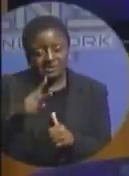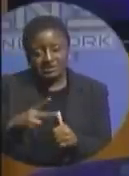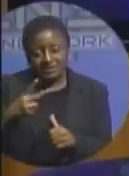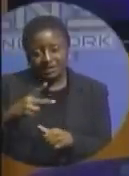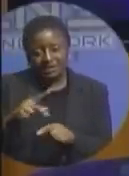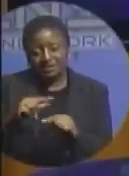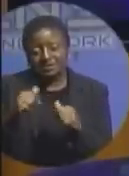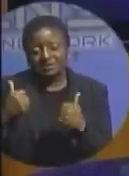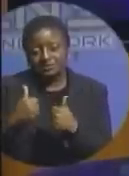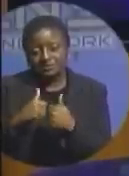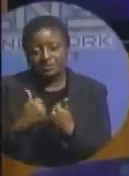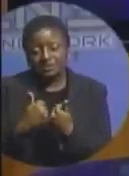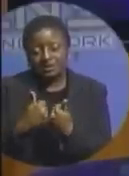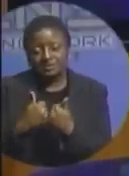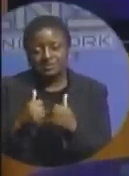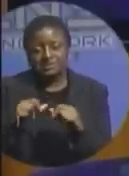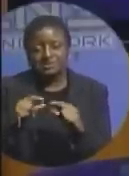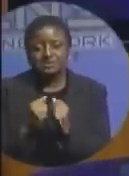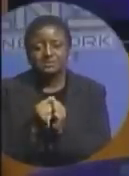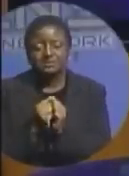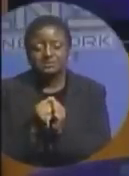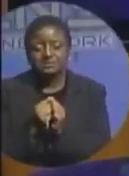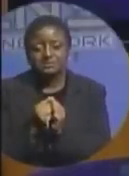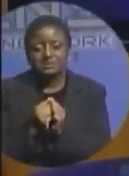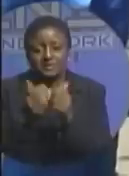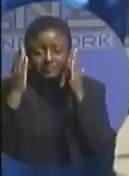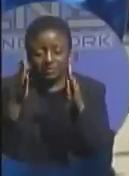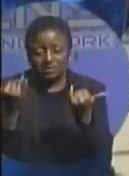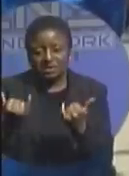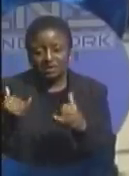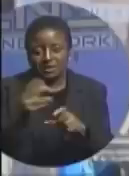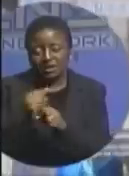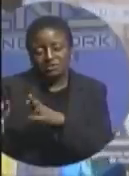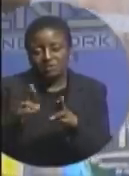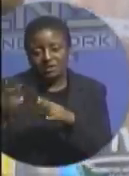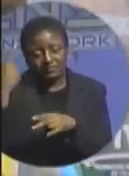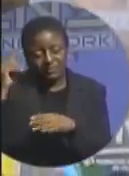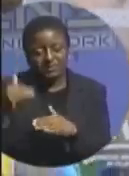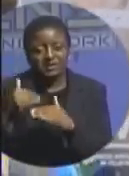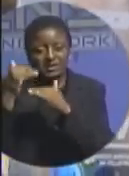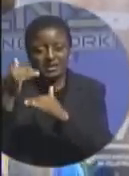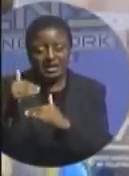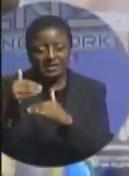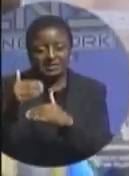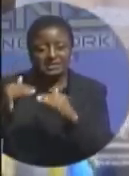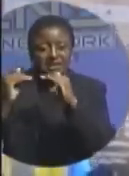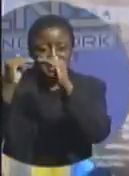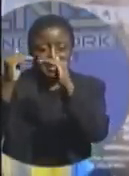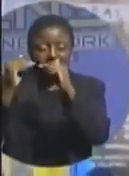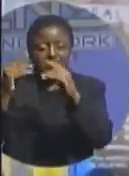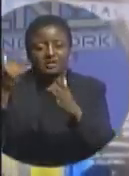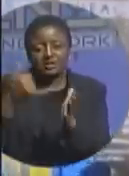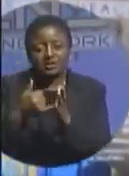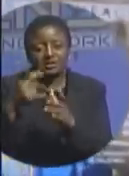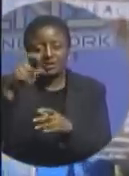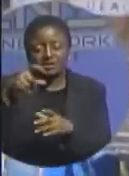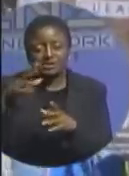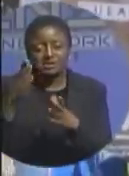2014 FIVB World Qualifiers. All the focus now is on getting ready for that next level, but it's going to take some cooperation.